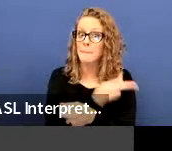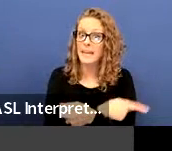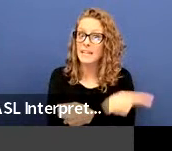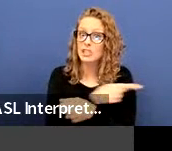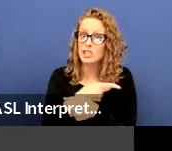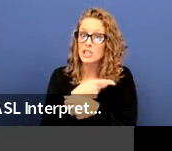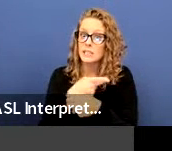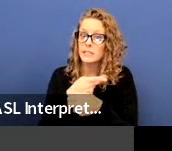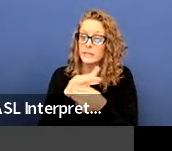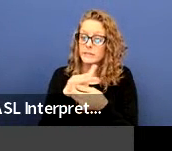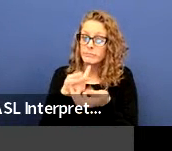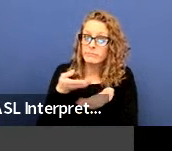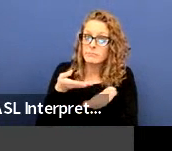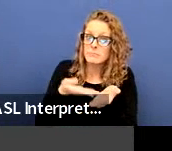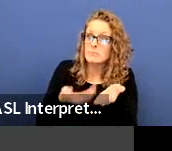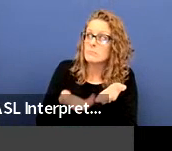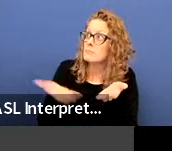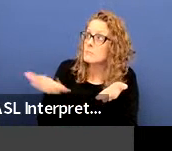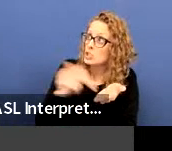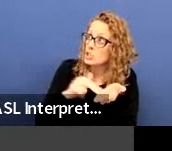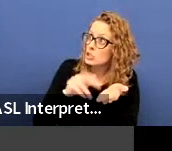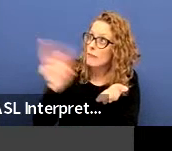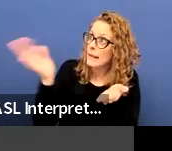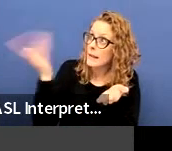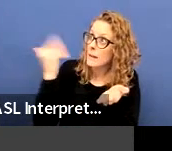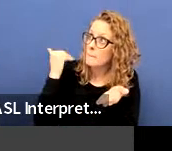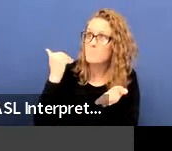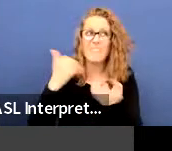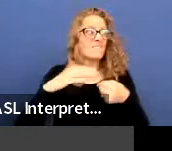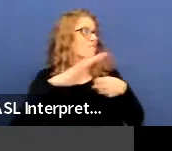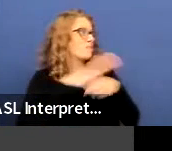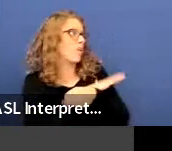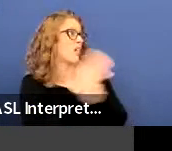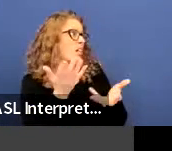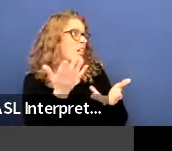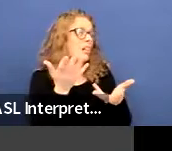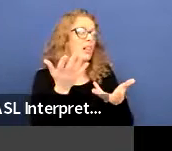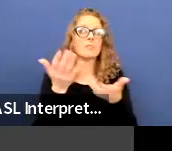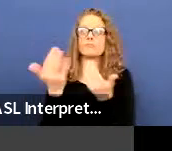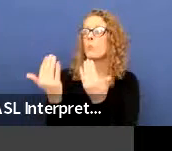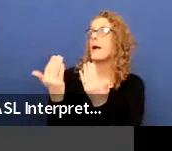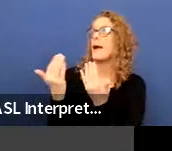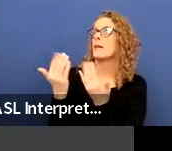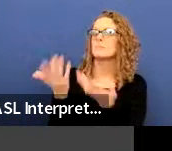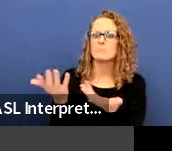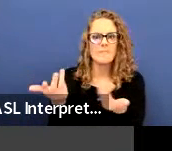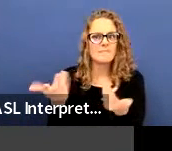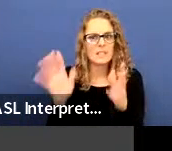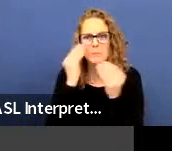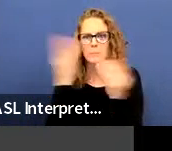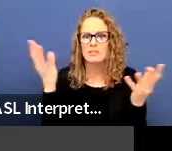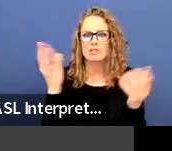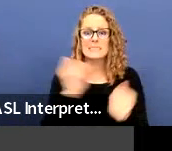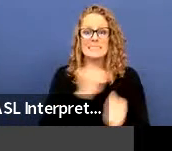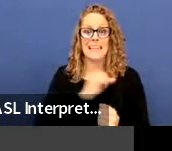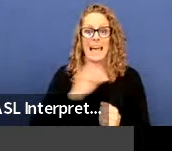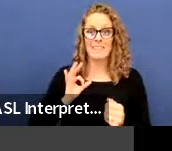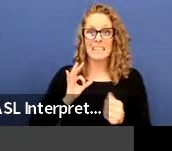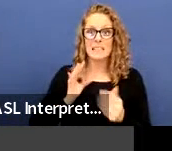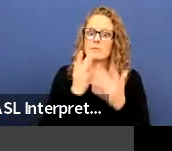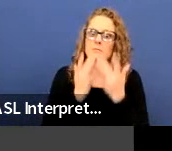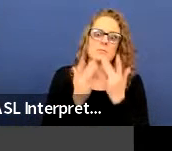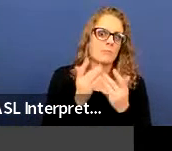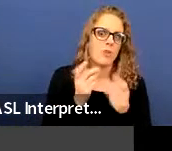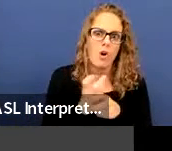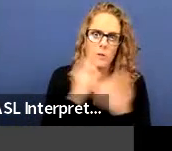turnover care to the nurses and doctors at the hospitals. I've already mentioned that staffing is a big problem.